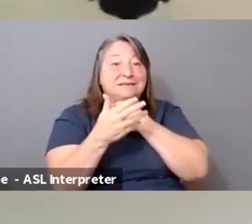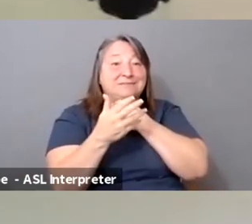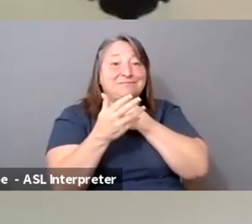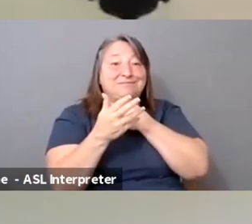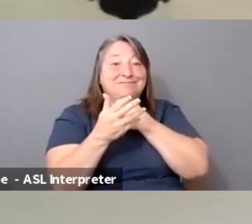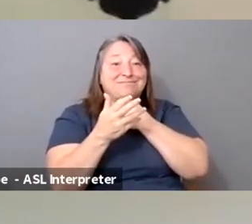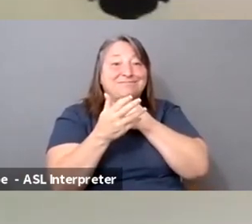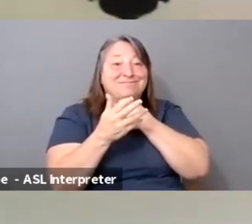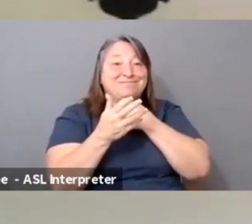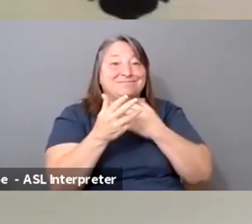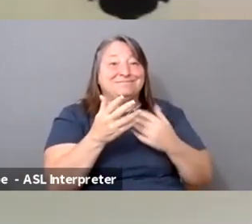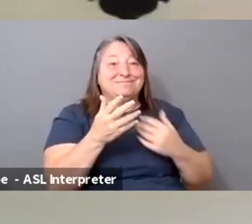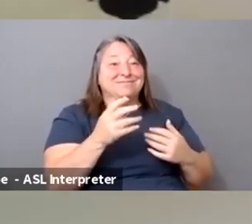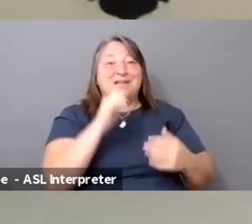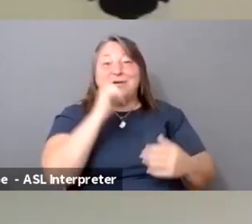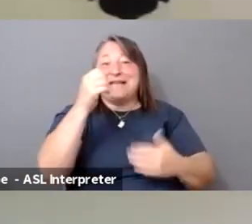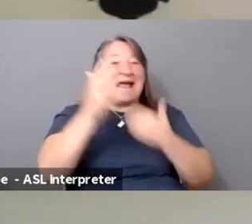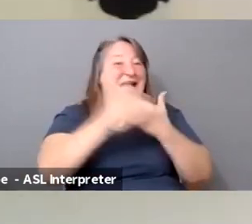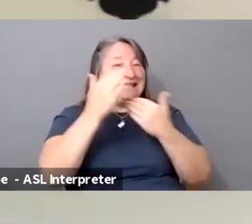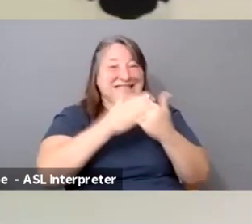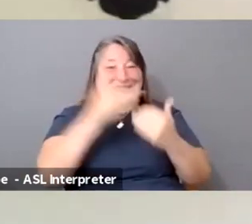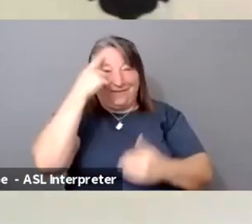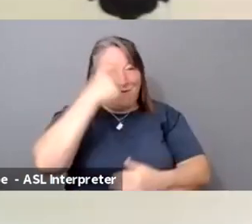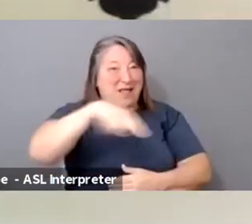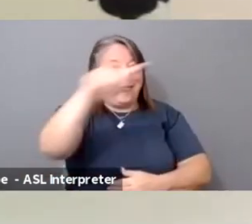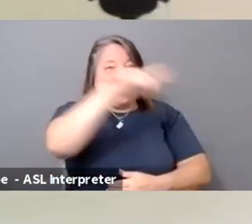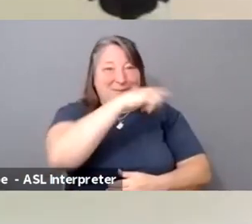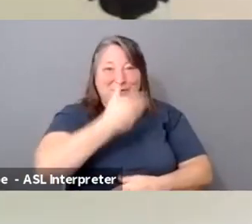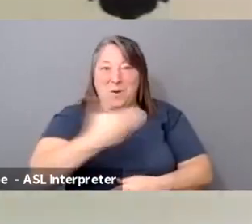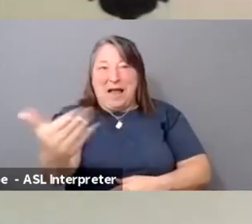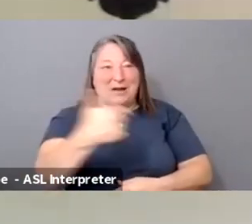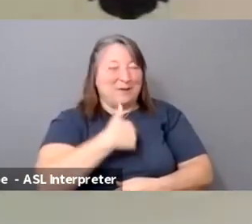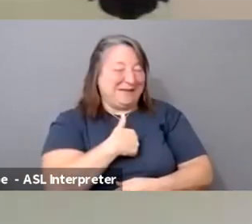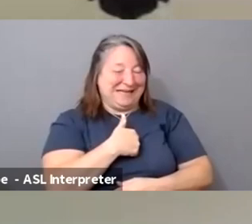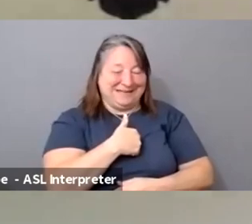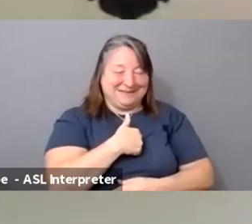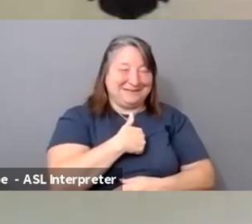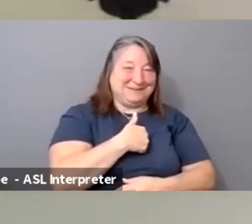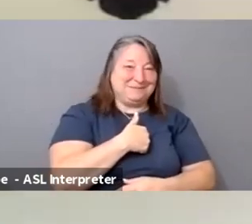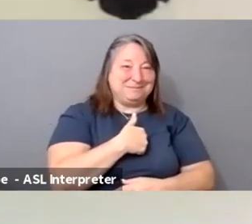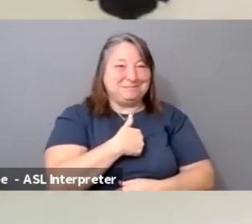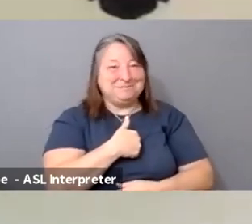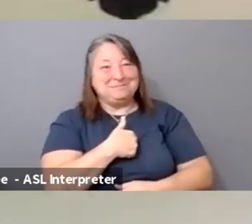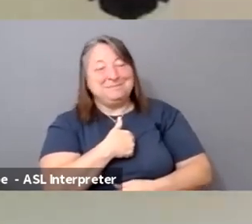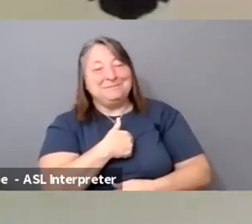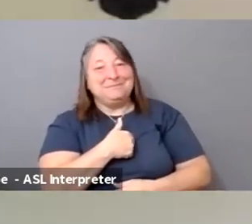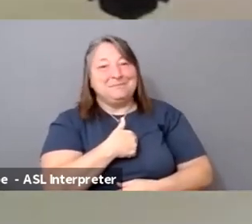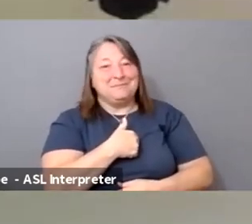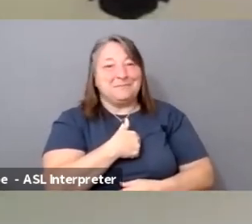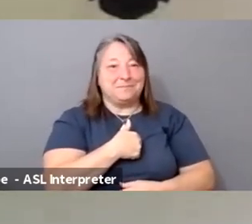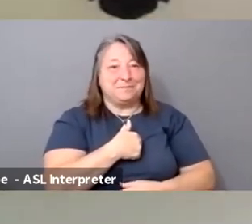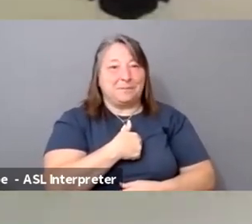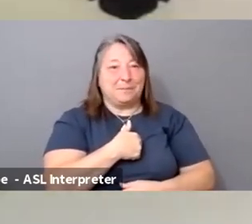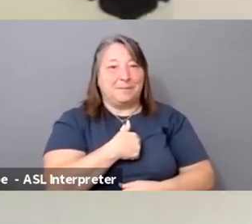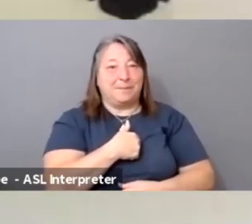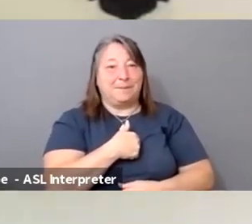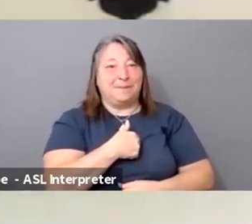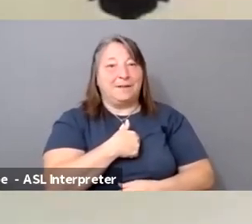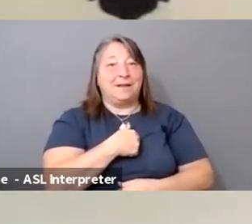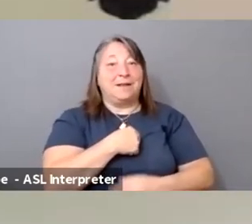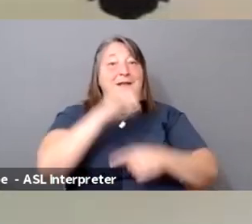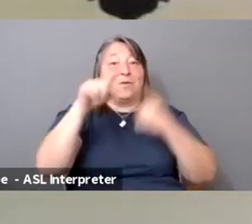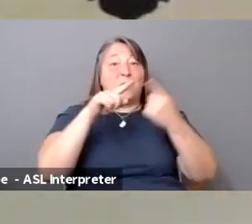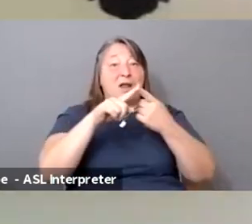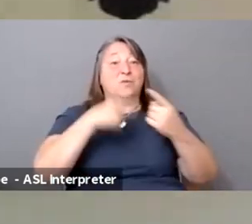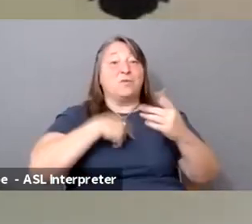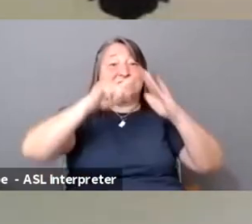I didn't make it easy for him, let's put it that way. But once, you know, once we were on the set and